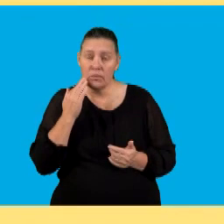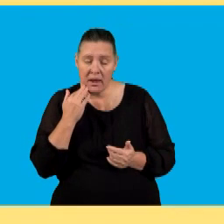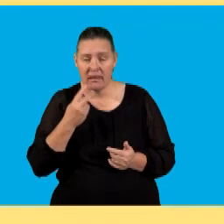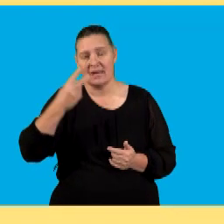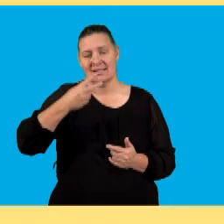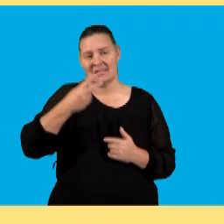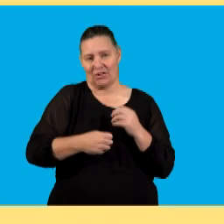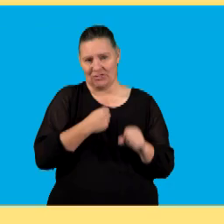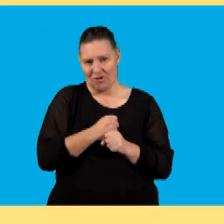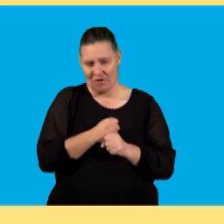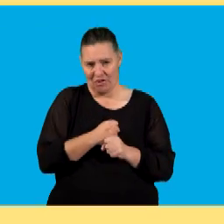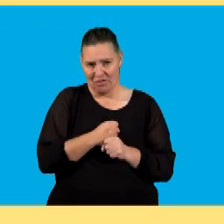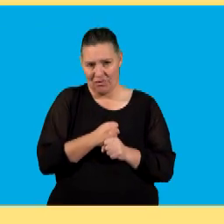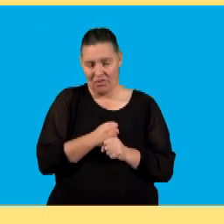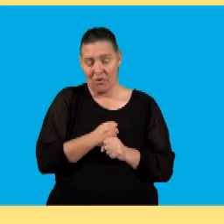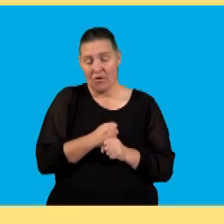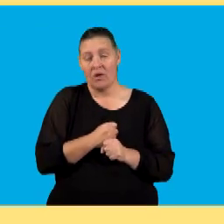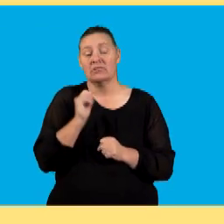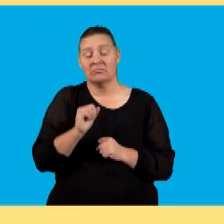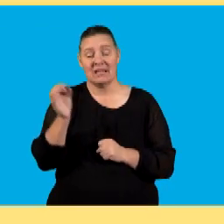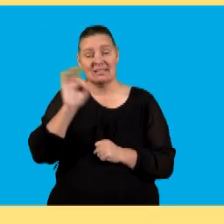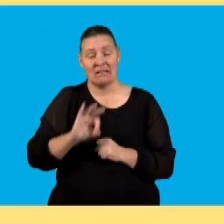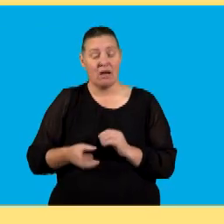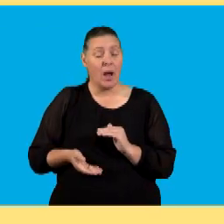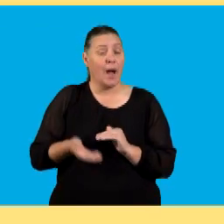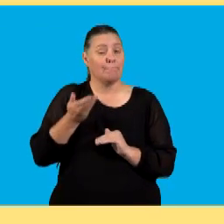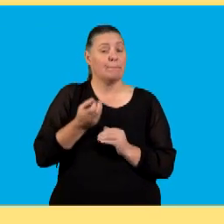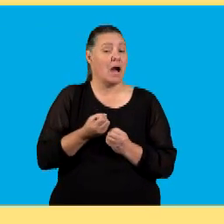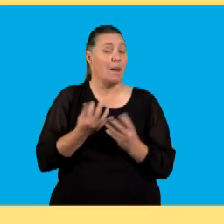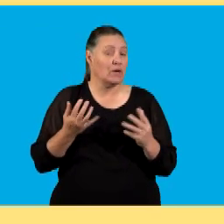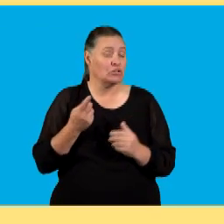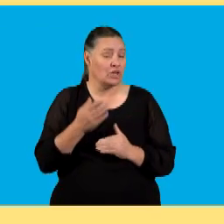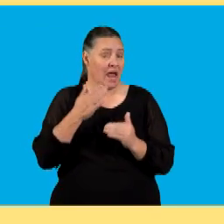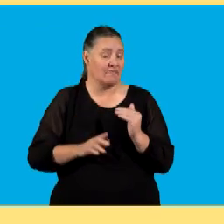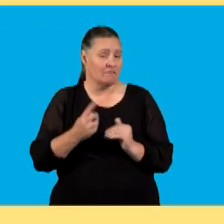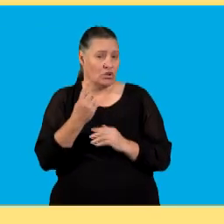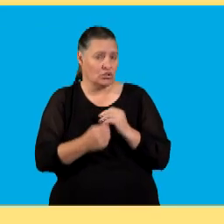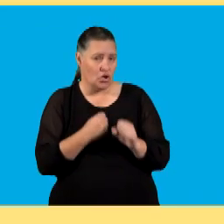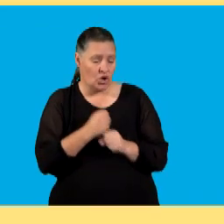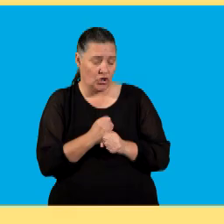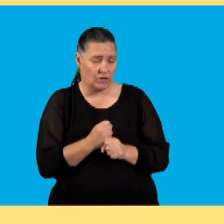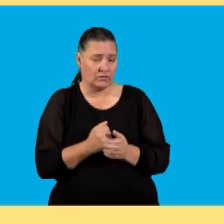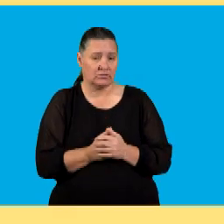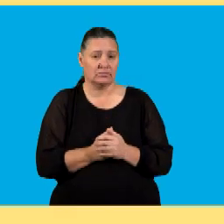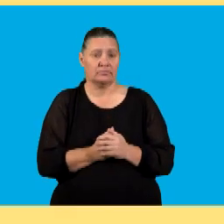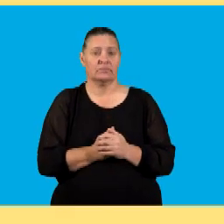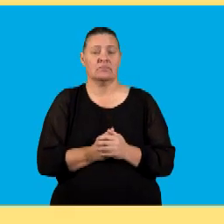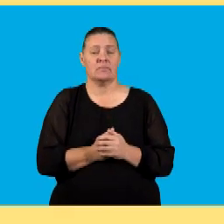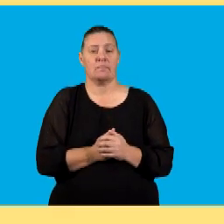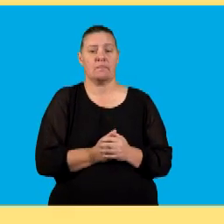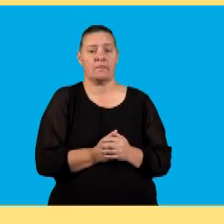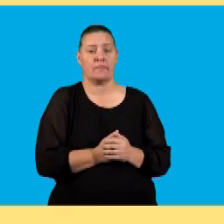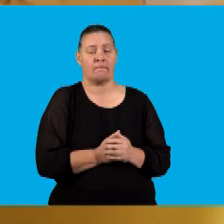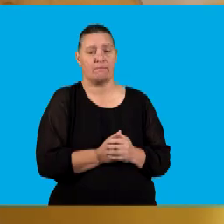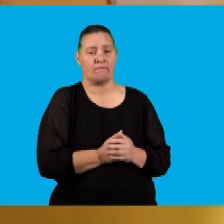second year. So by what percentage will his salary increase at the end of the first year? And that increase,